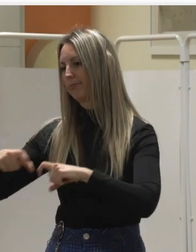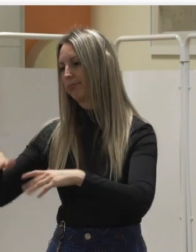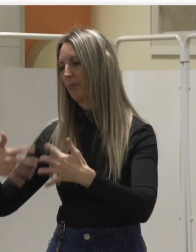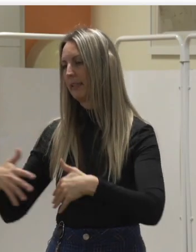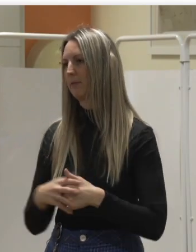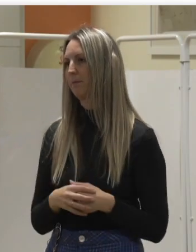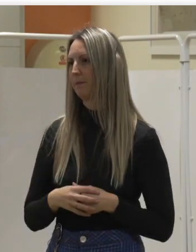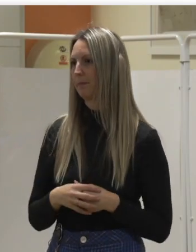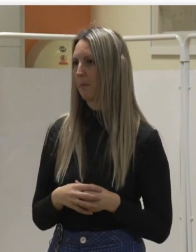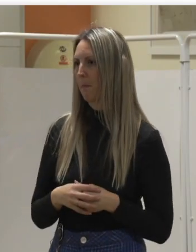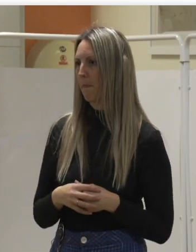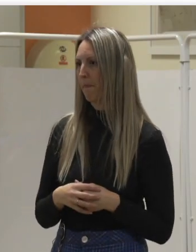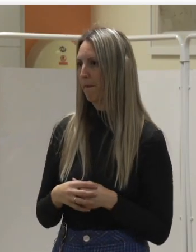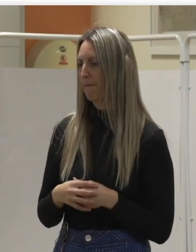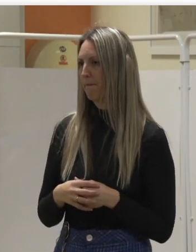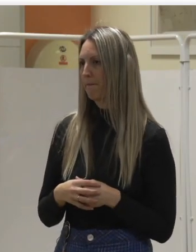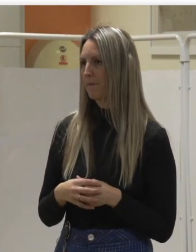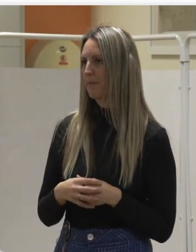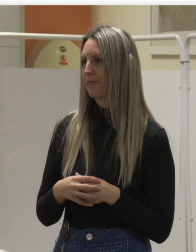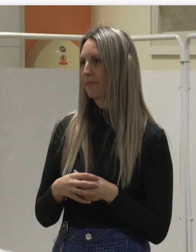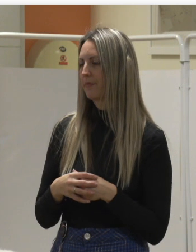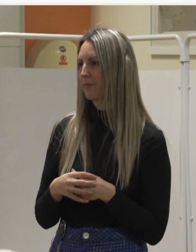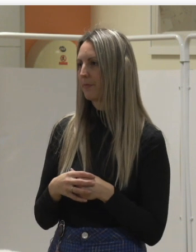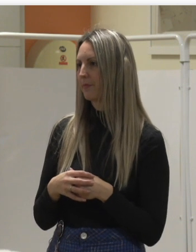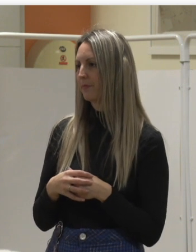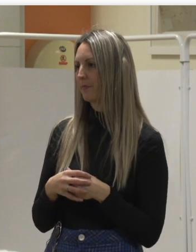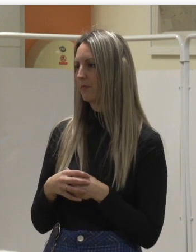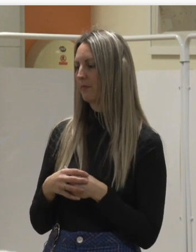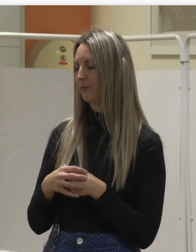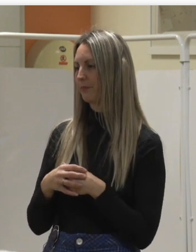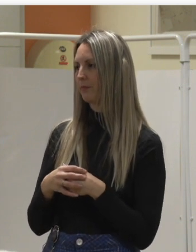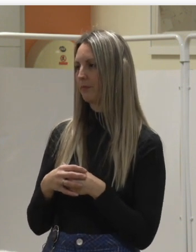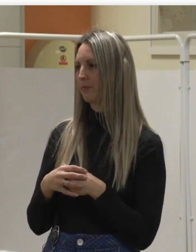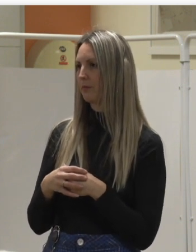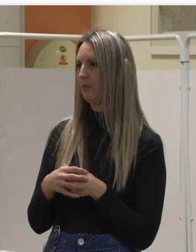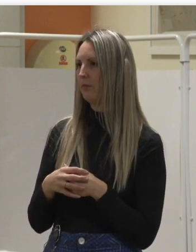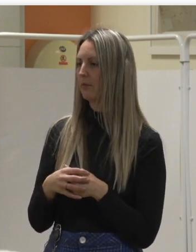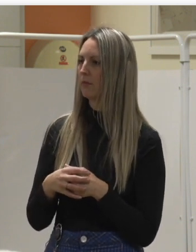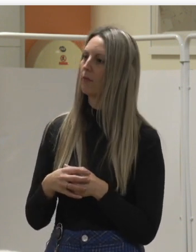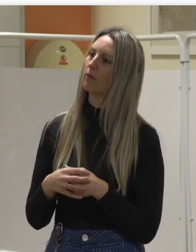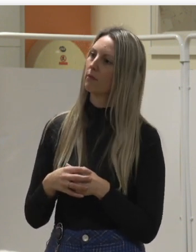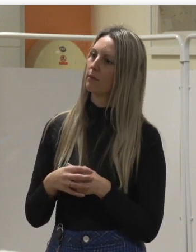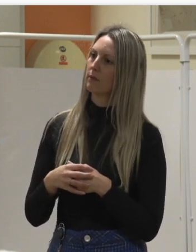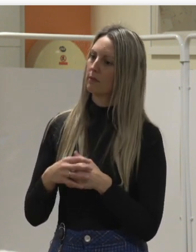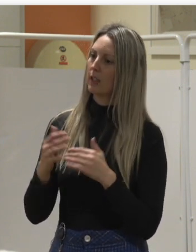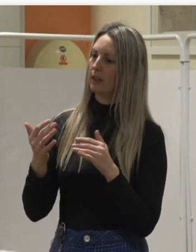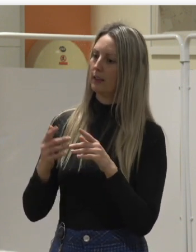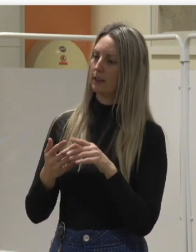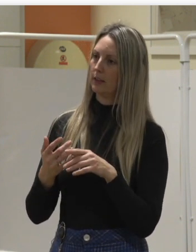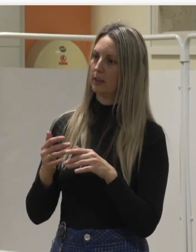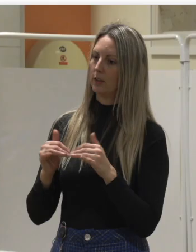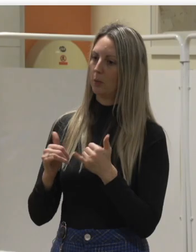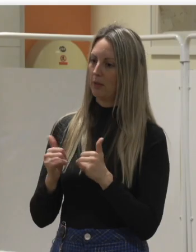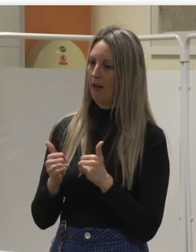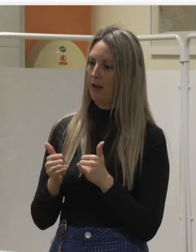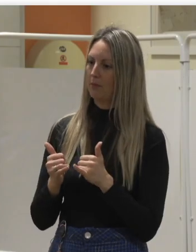because it's an autoimmune condition and people have got a genetic preponderance to develop an autoimmune